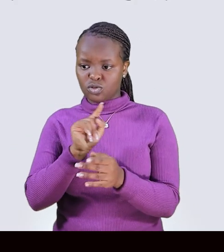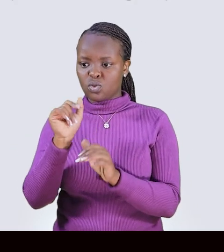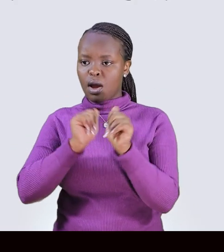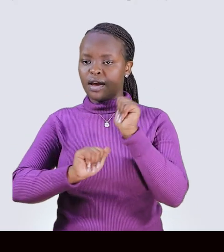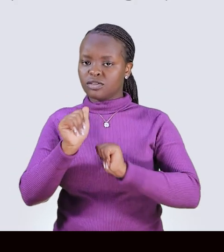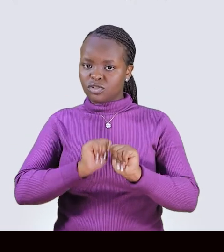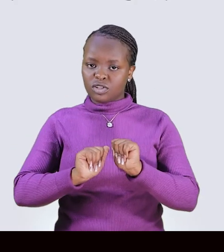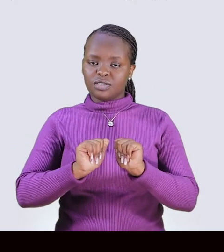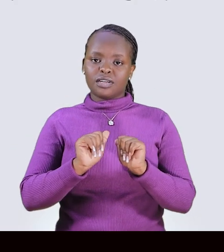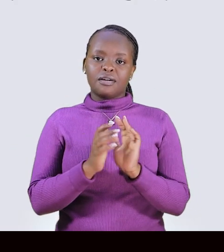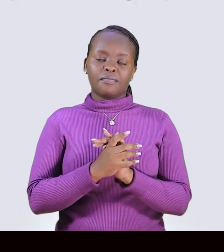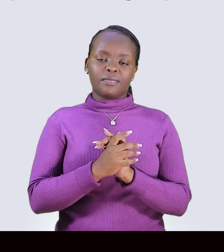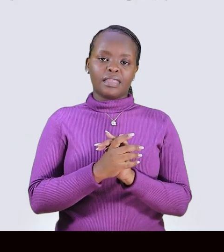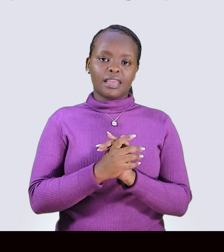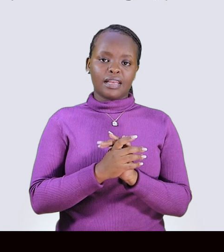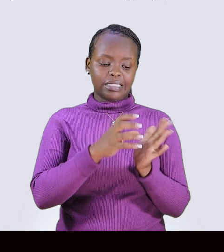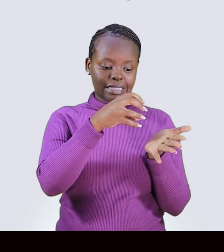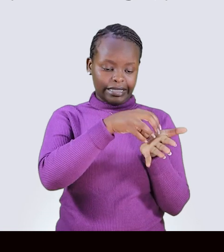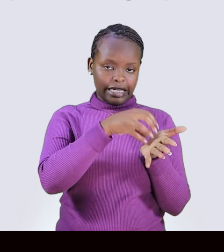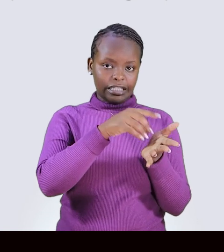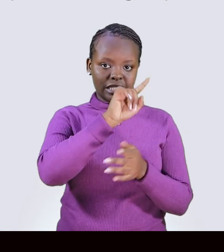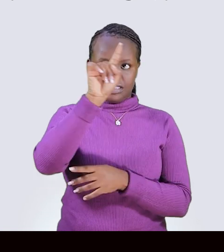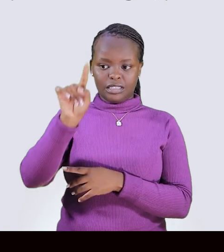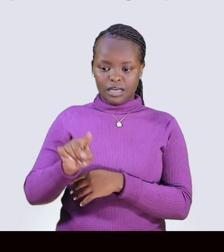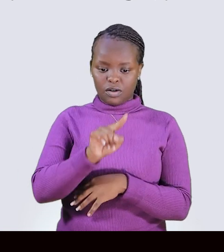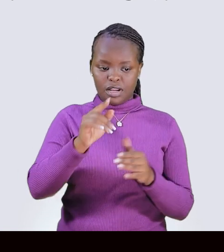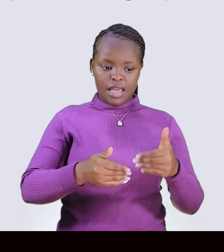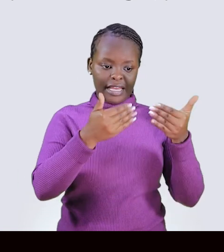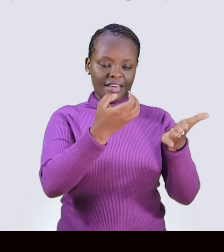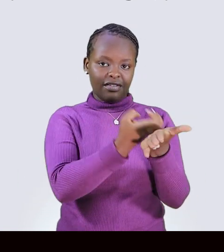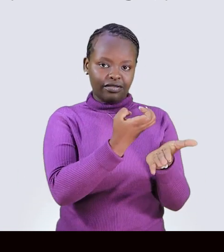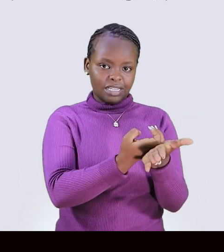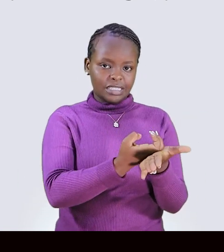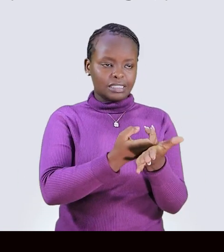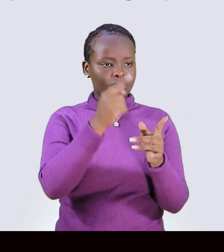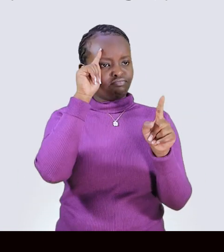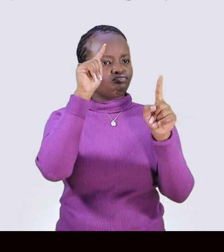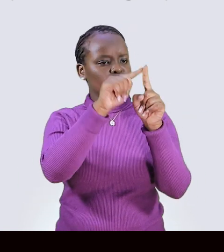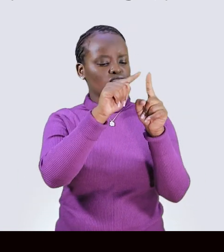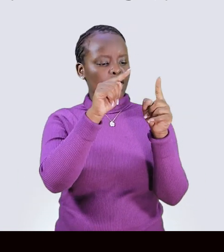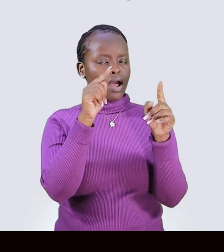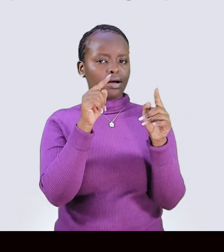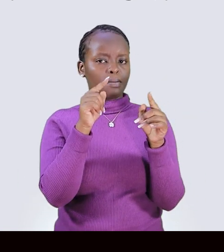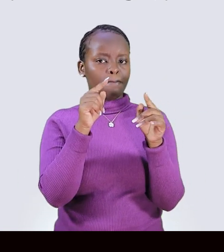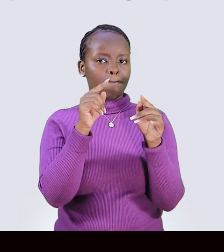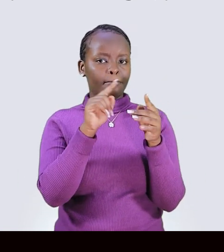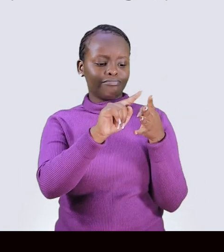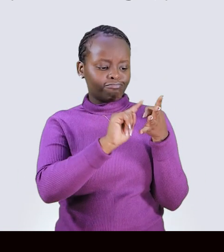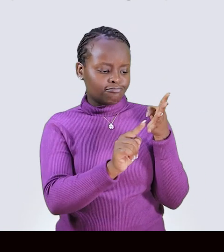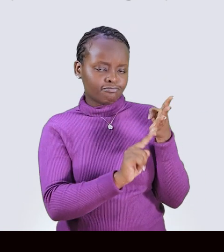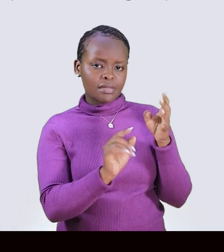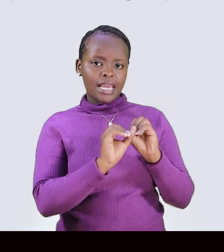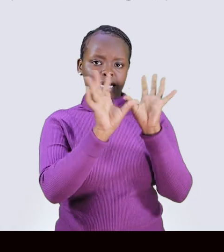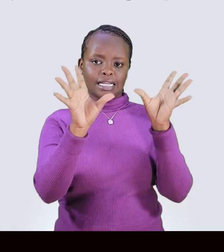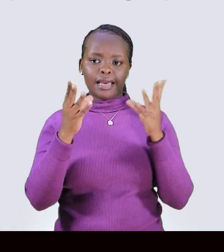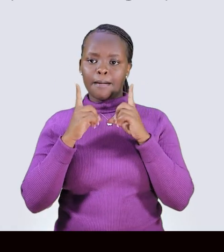a 5-stage cycle. Generate evidence, identify priority issues, develop clear